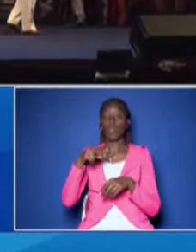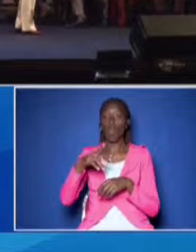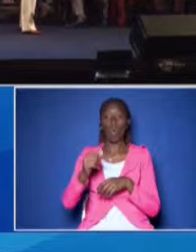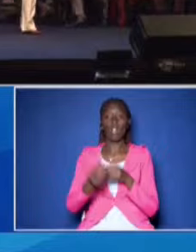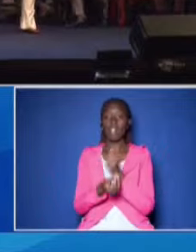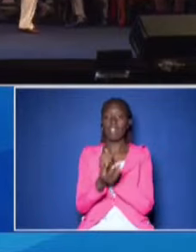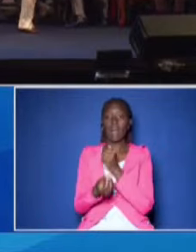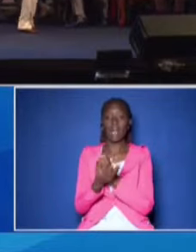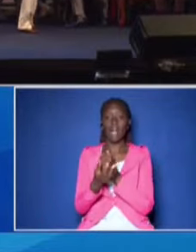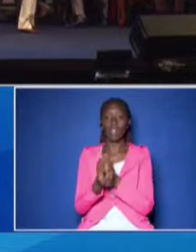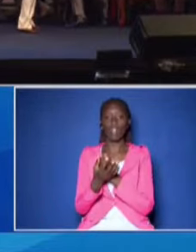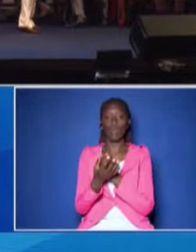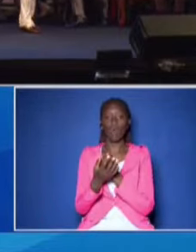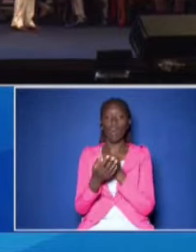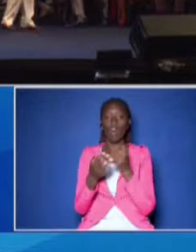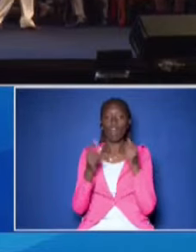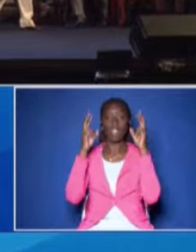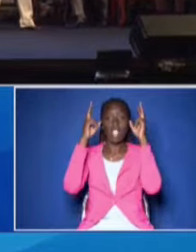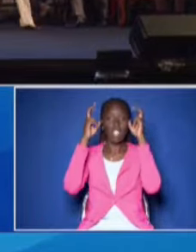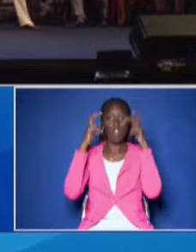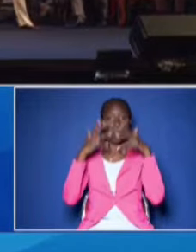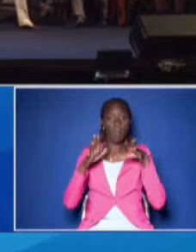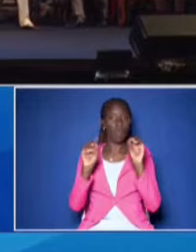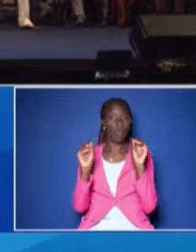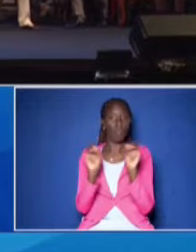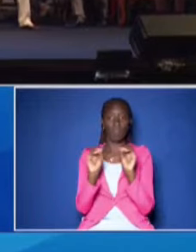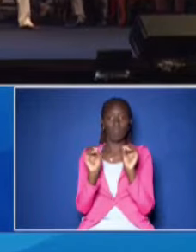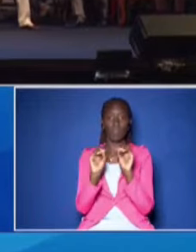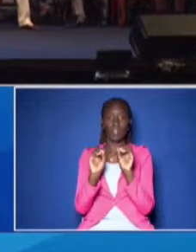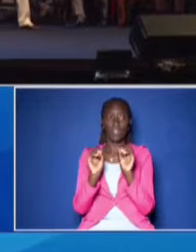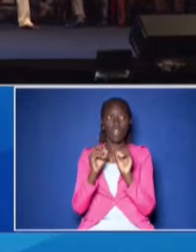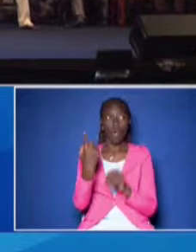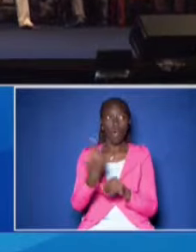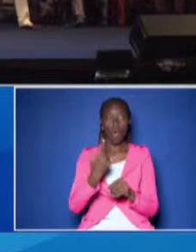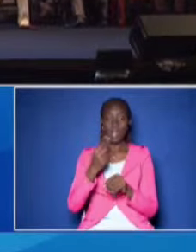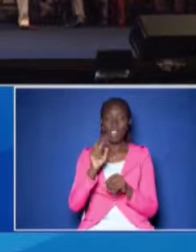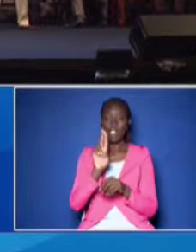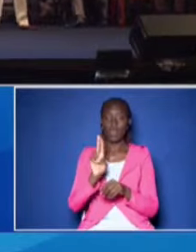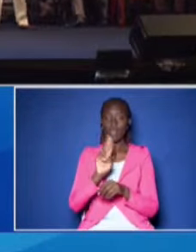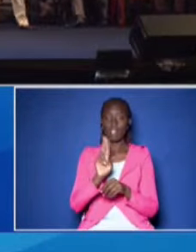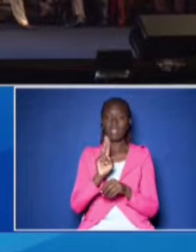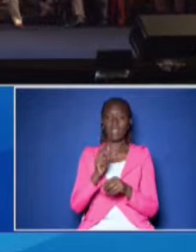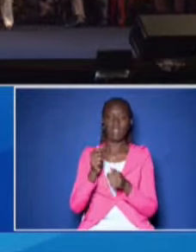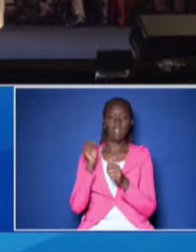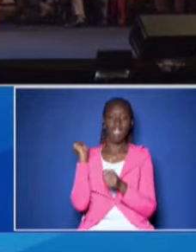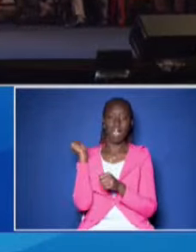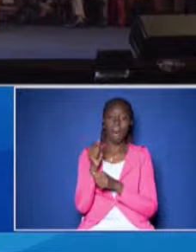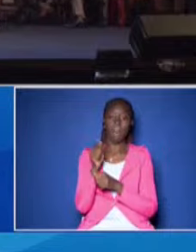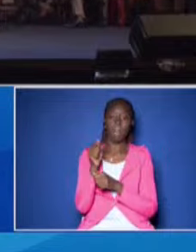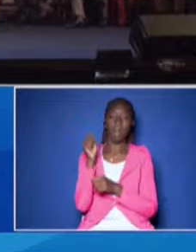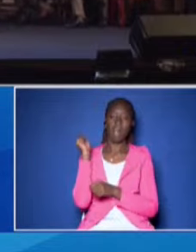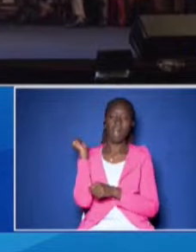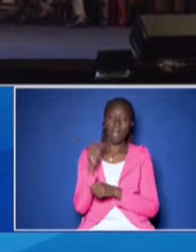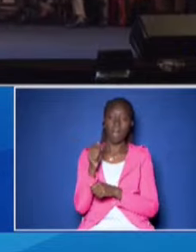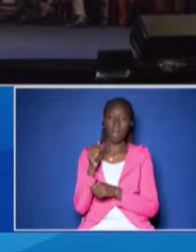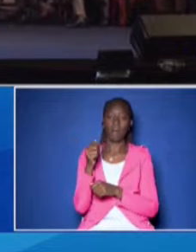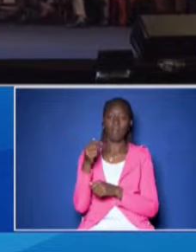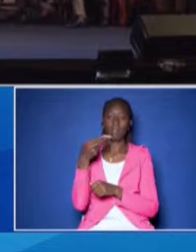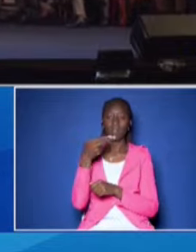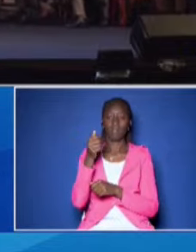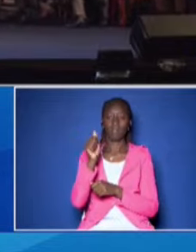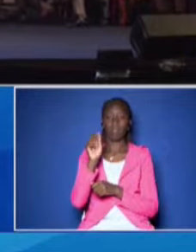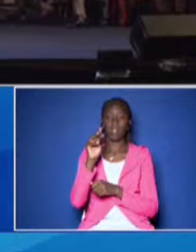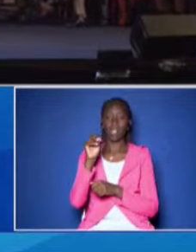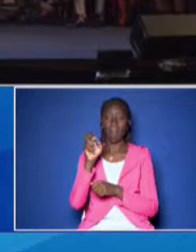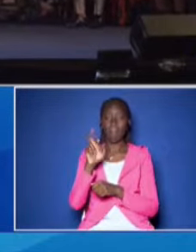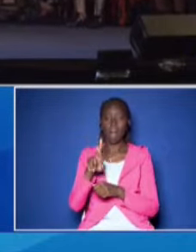counsel of the UN you know you know what I'm doing tonight using hammer I am letting the word